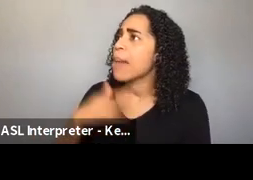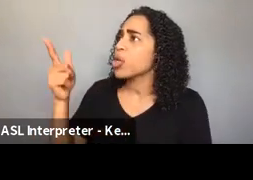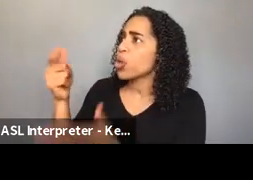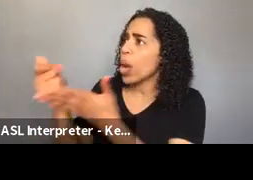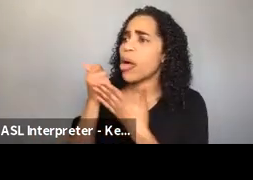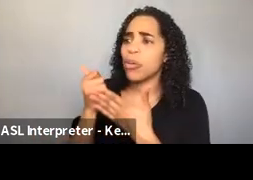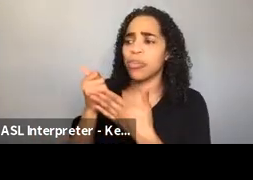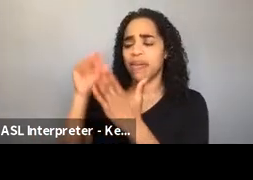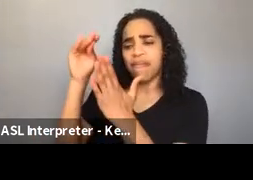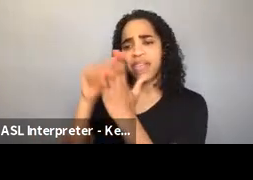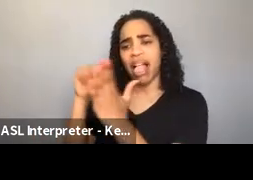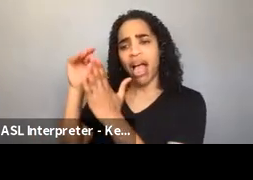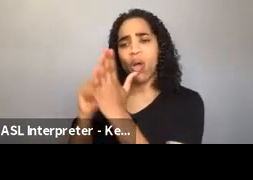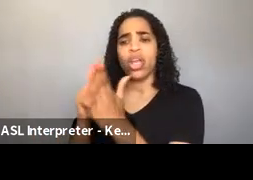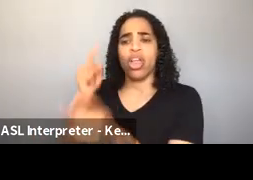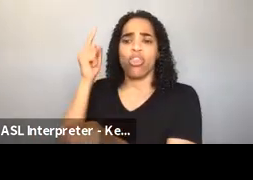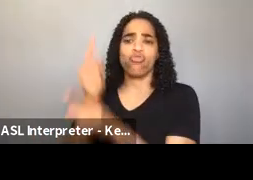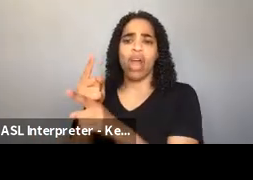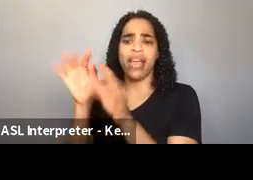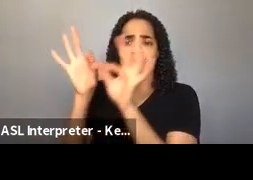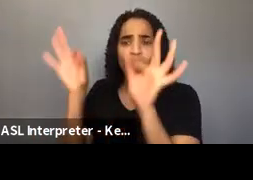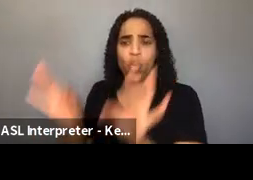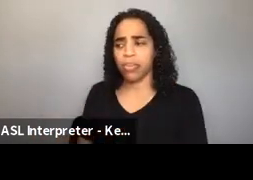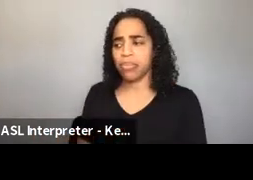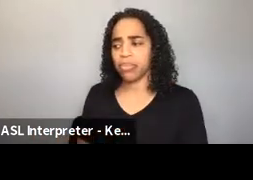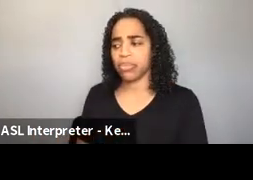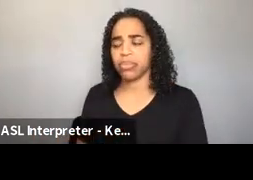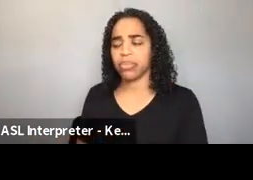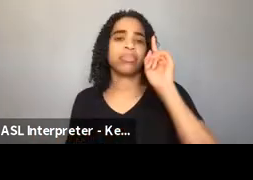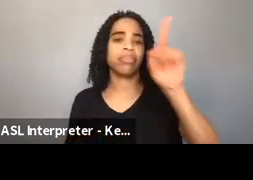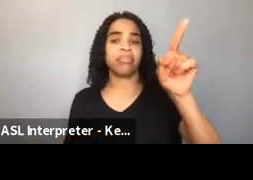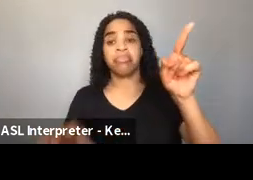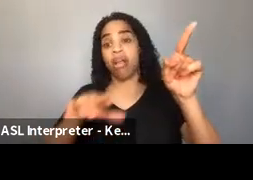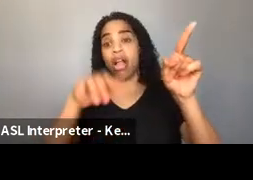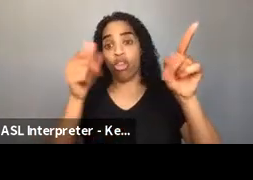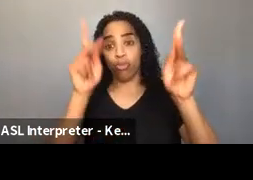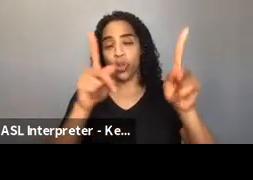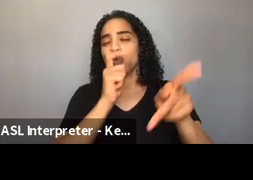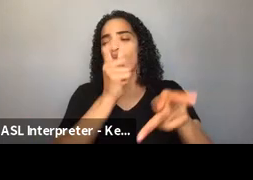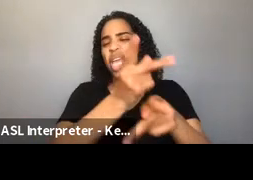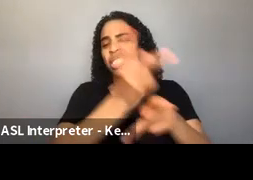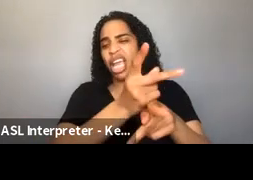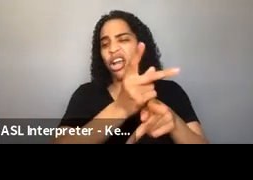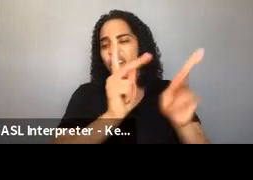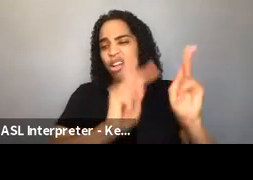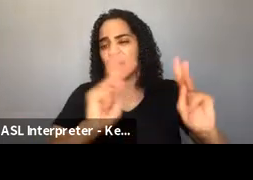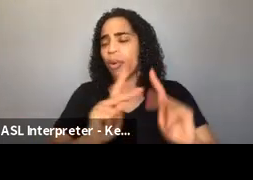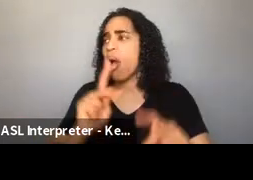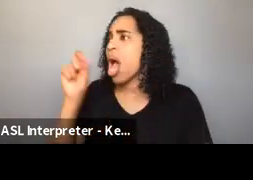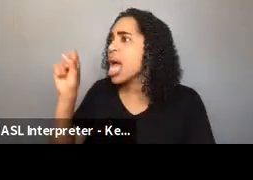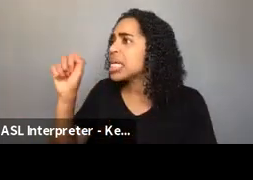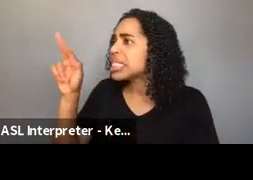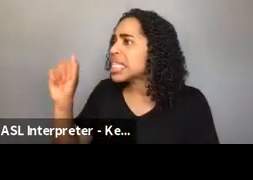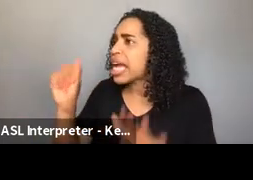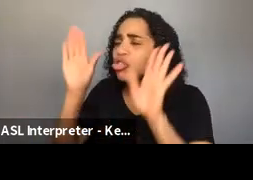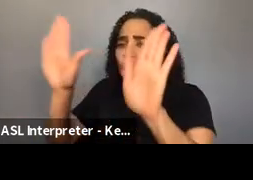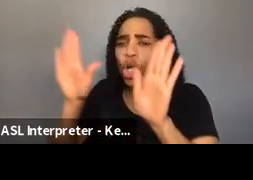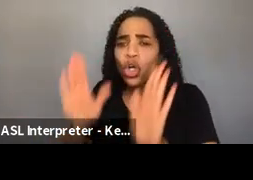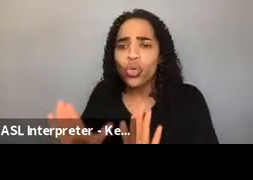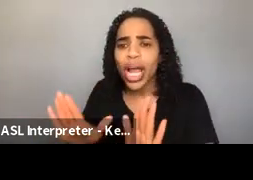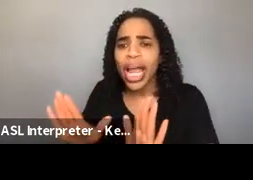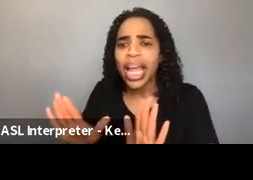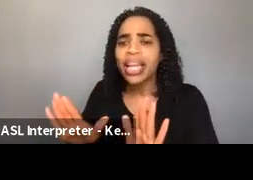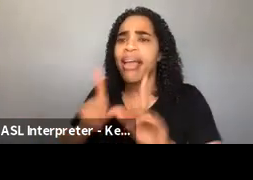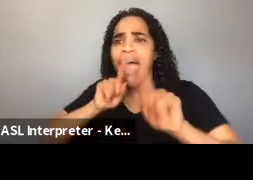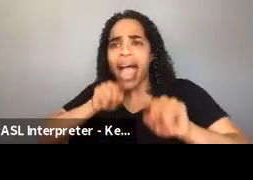forms. From a caregiver, Sandra did a great job of answering questions and providing a future path for my